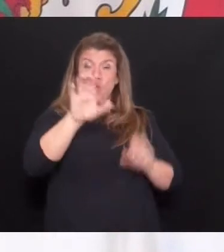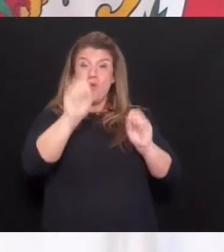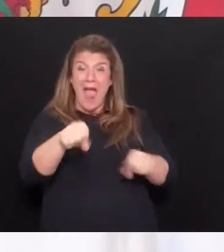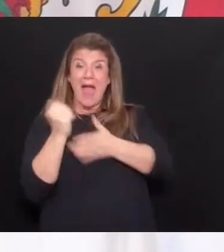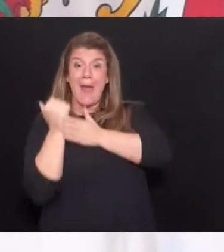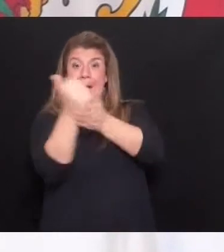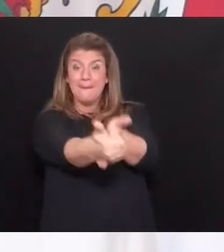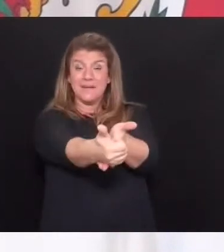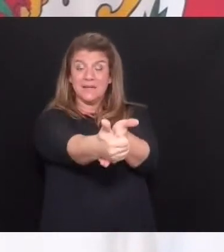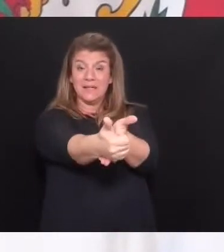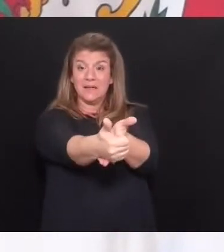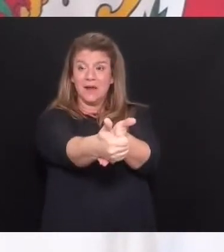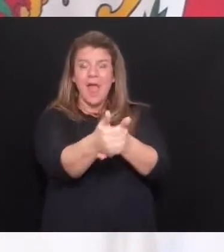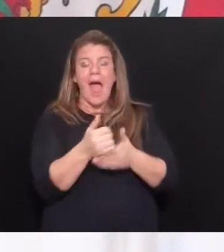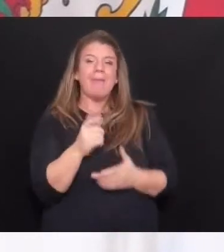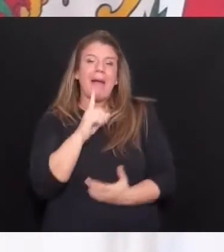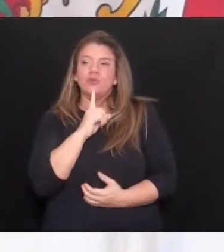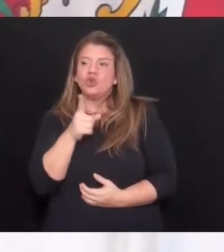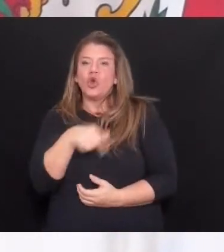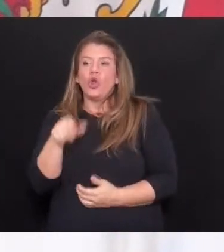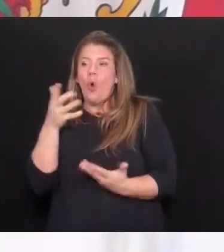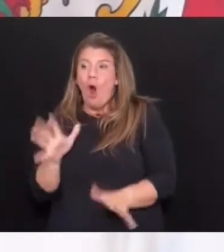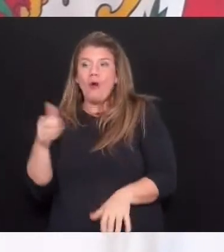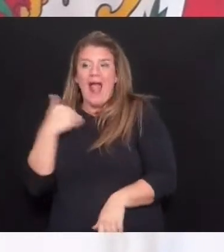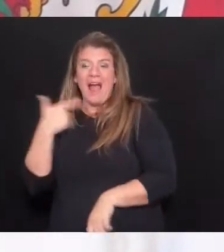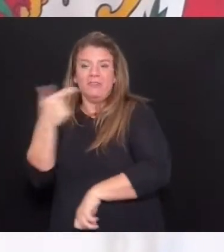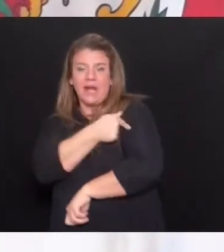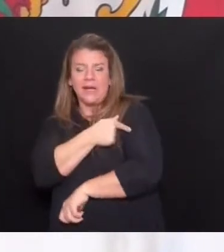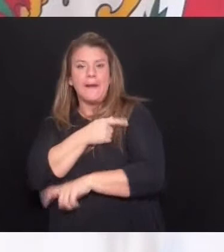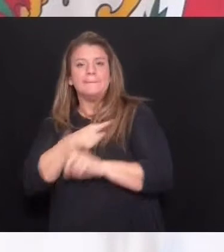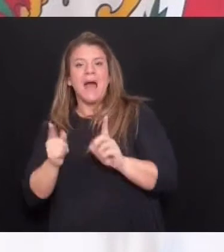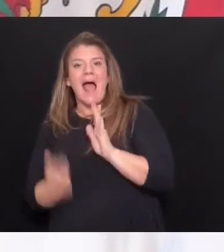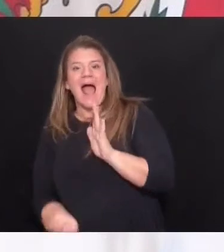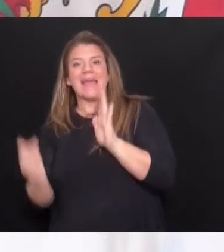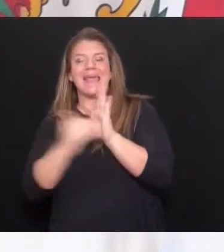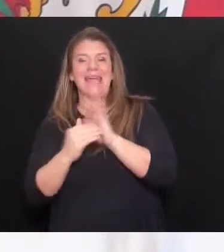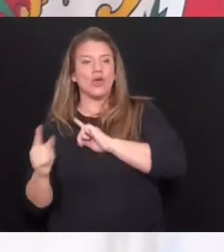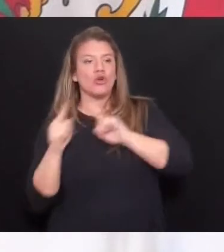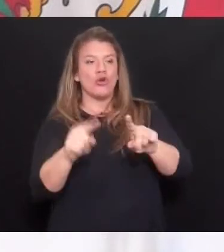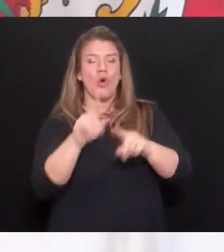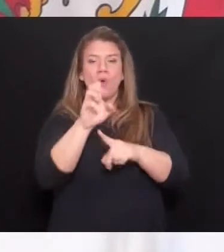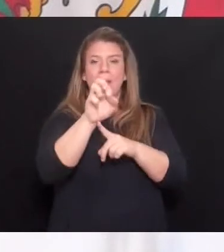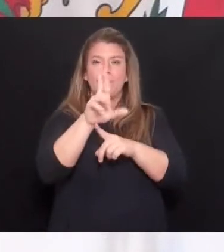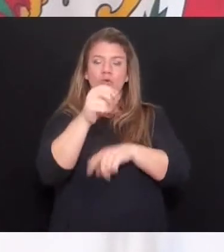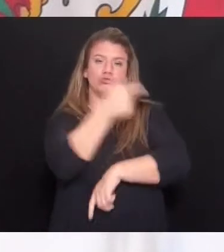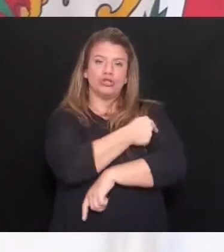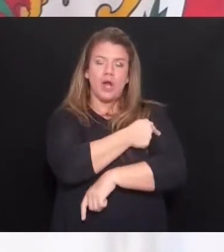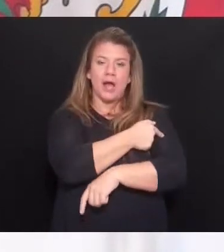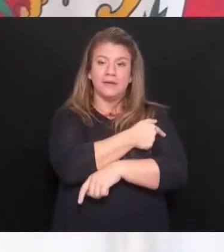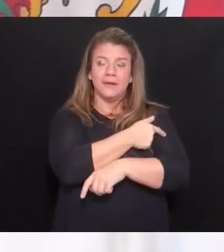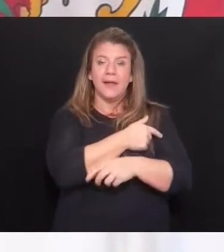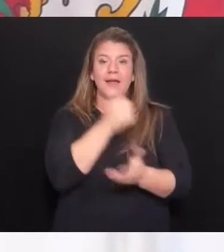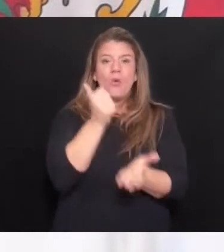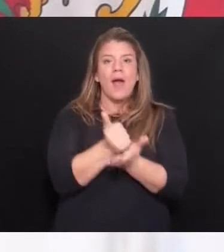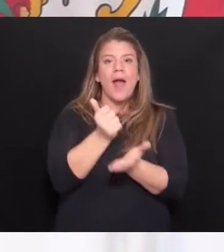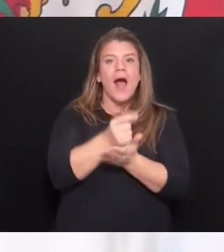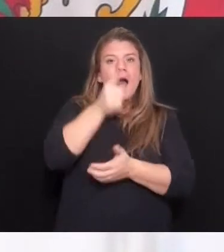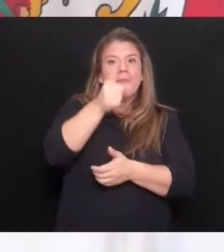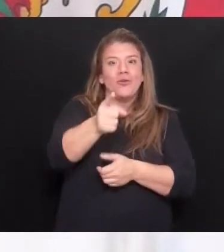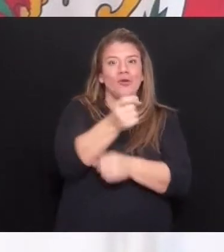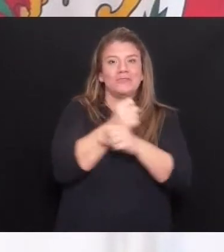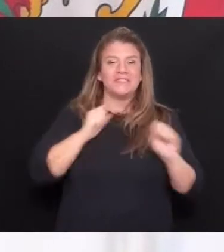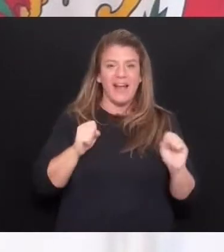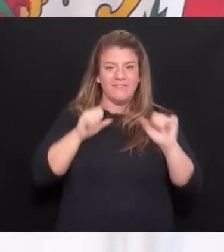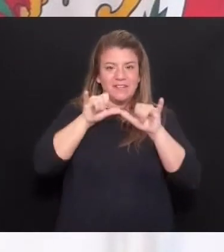already have in being vaccinated, but you can do your part again in going to get your booster shot to keep you out of the hospital, to